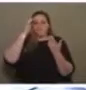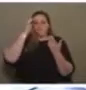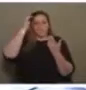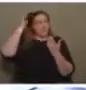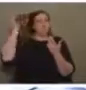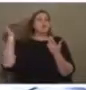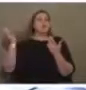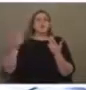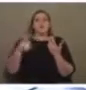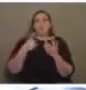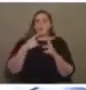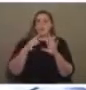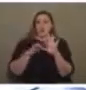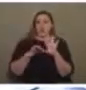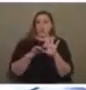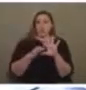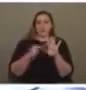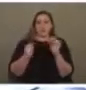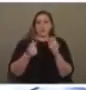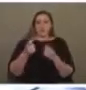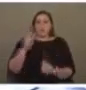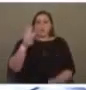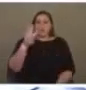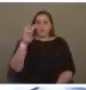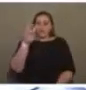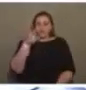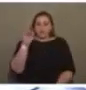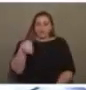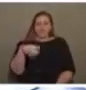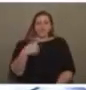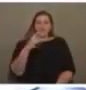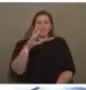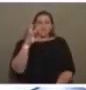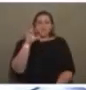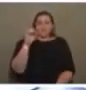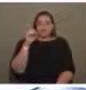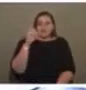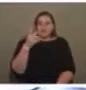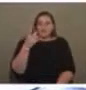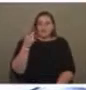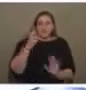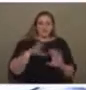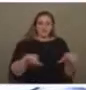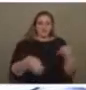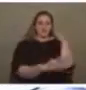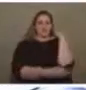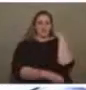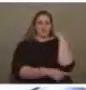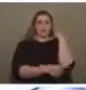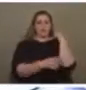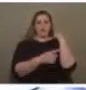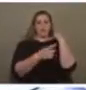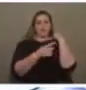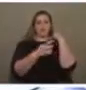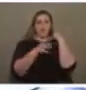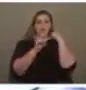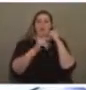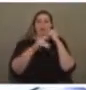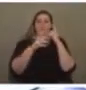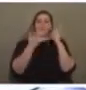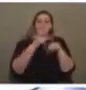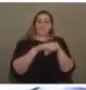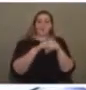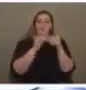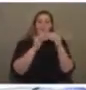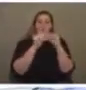taking a place that has a poverty rate of 46%, where 56% of the children are poor, and you're saying, here's Alabama over here. How does that